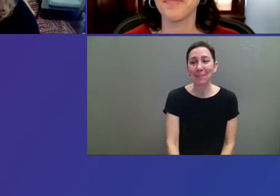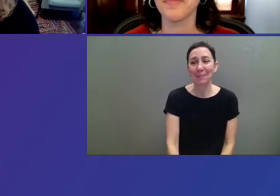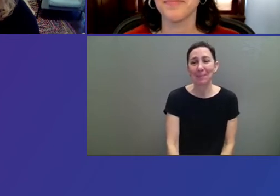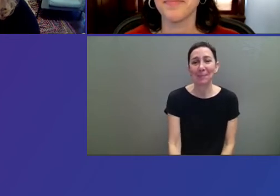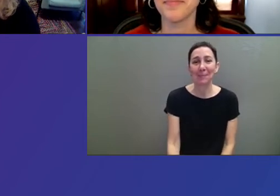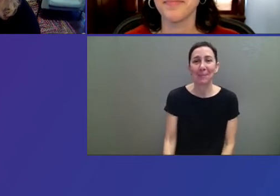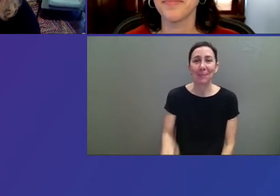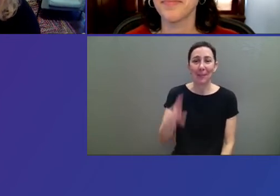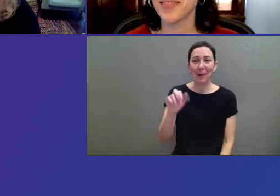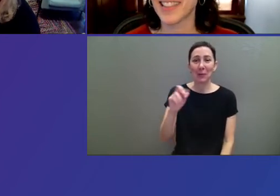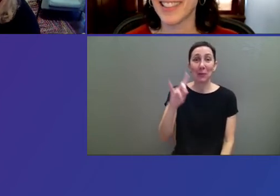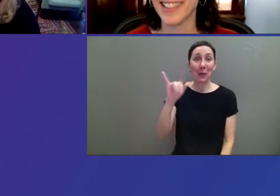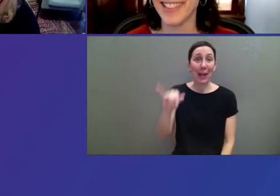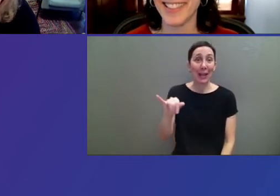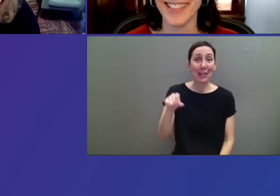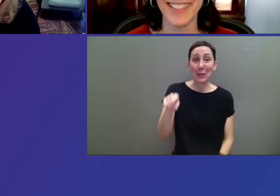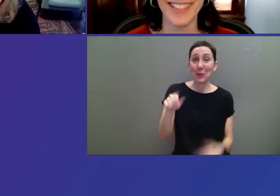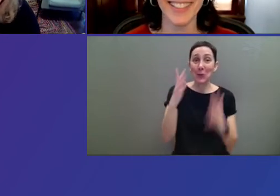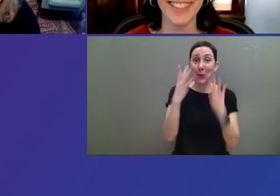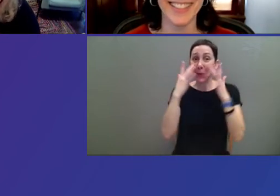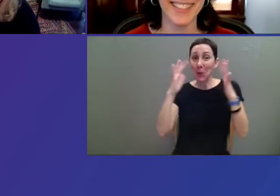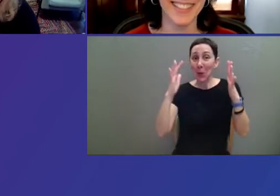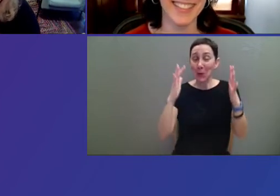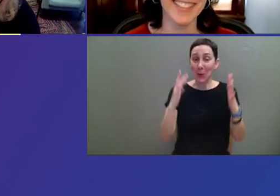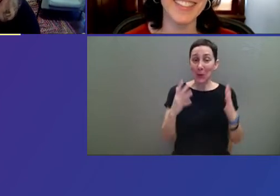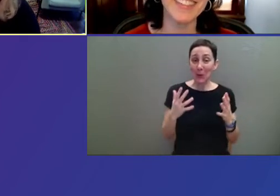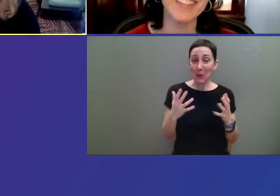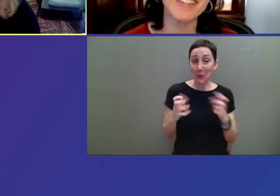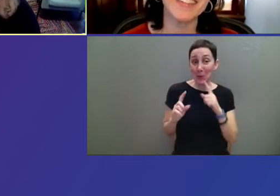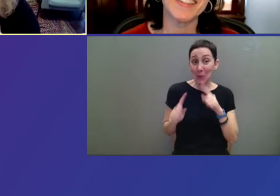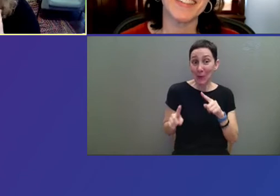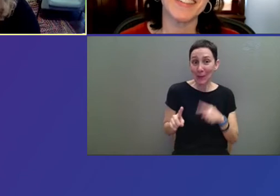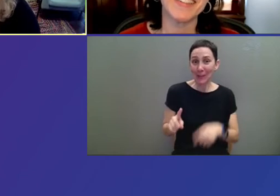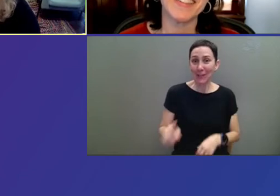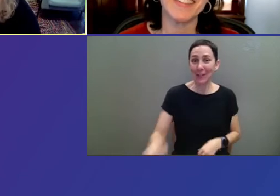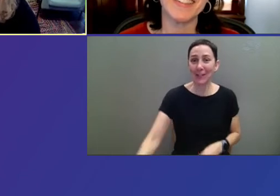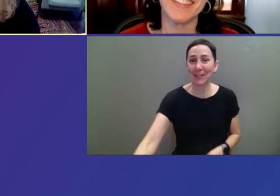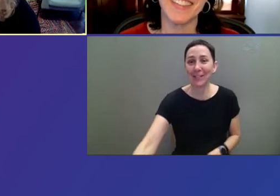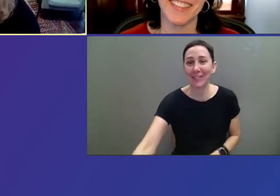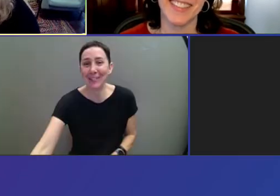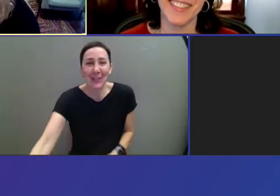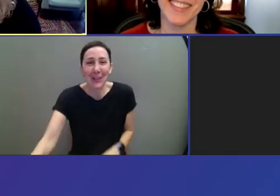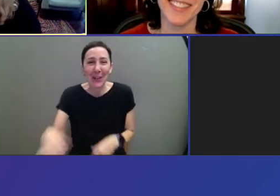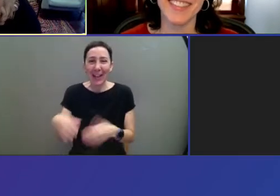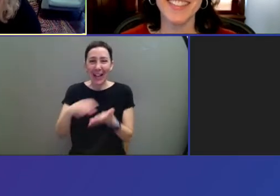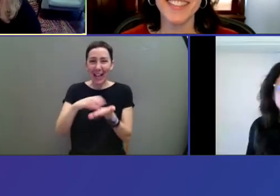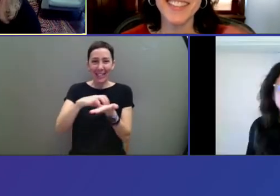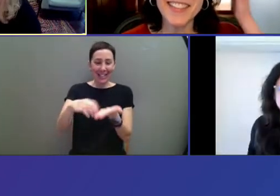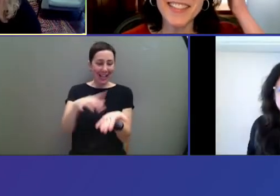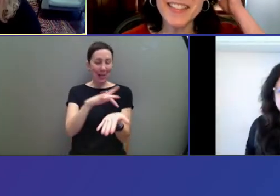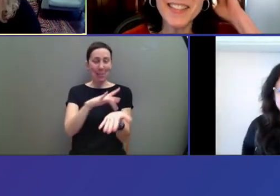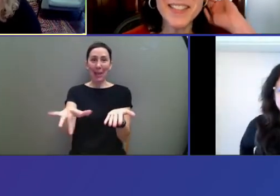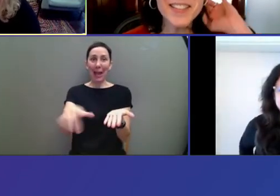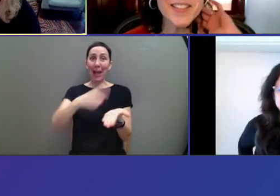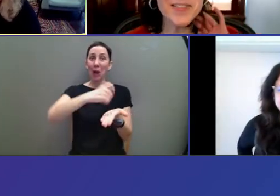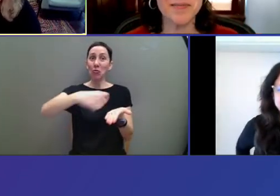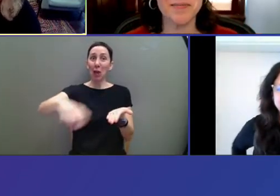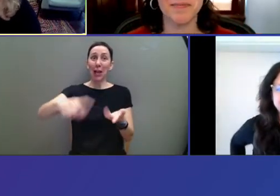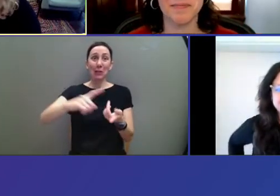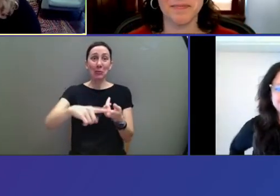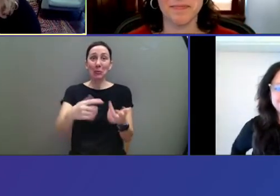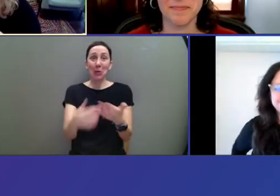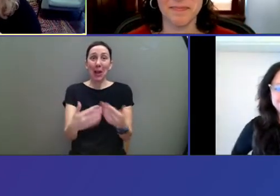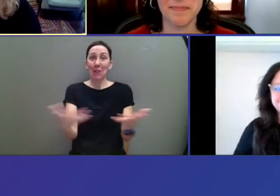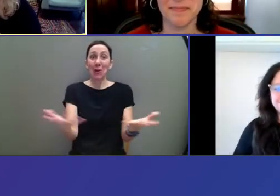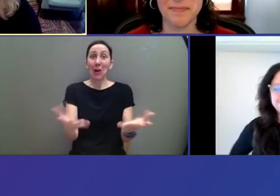Randi, I see your eyes are glowing. Yeah, a blank check is a very exciting